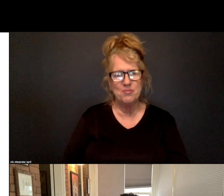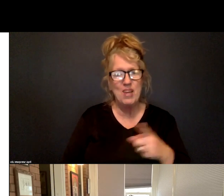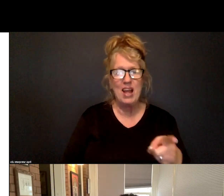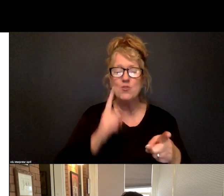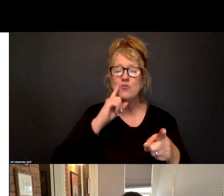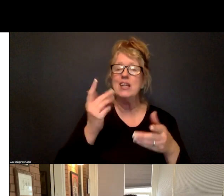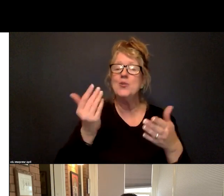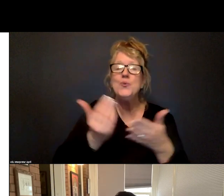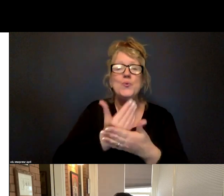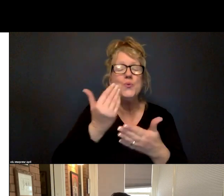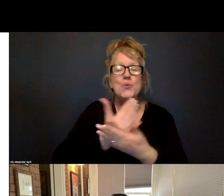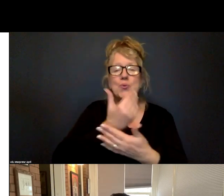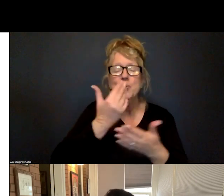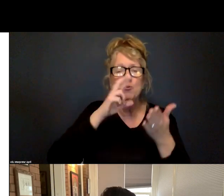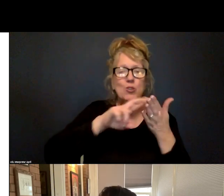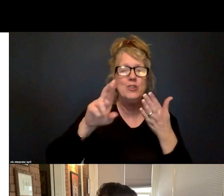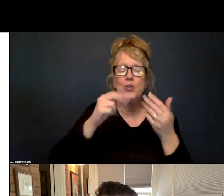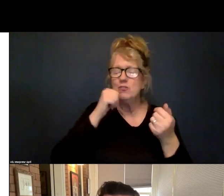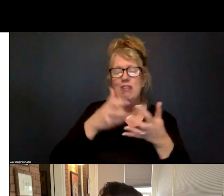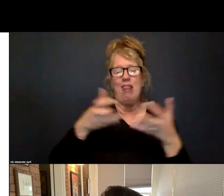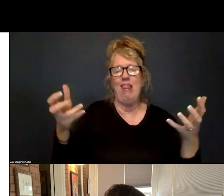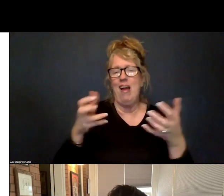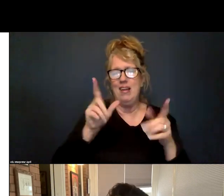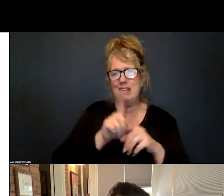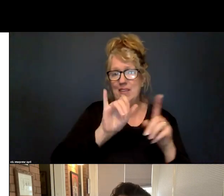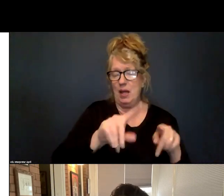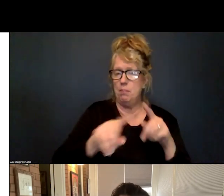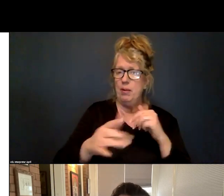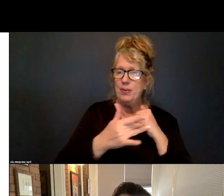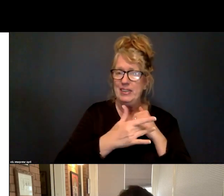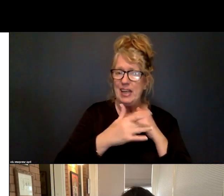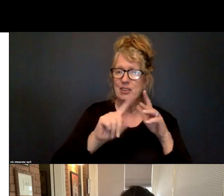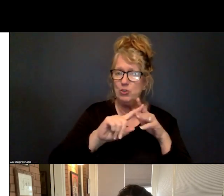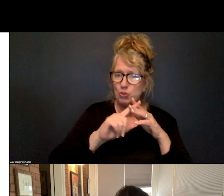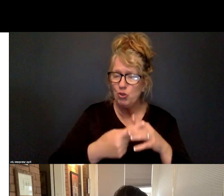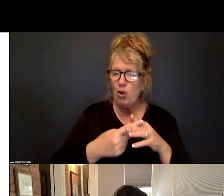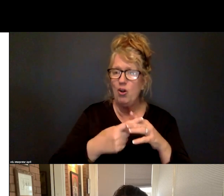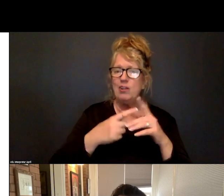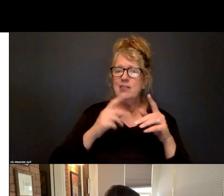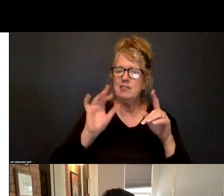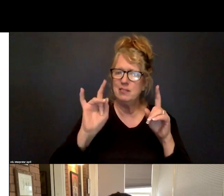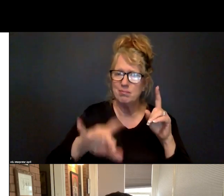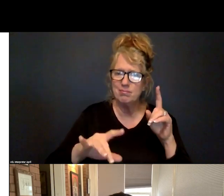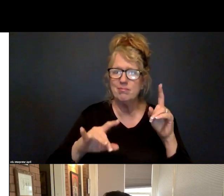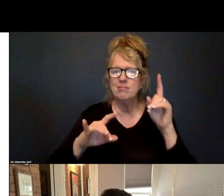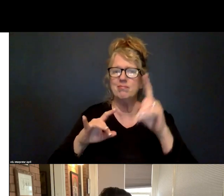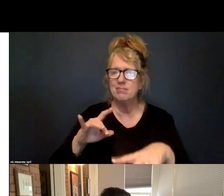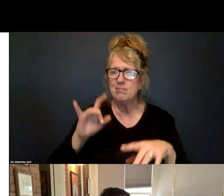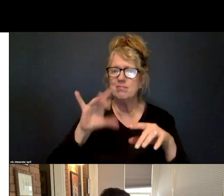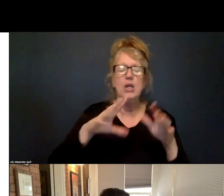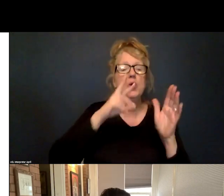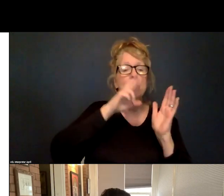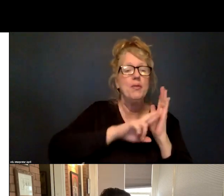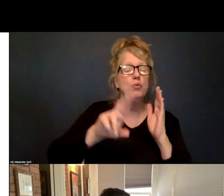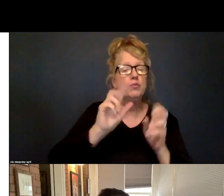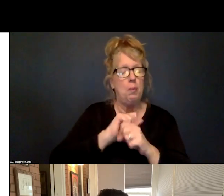new work. There's not a lot of work out here like this, but the technology is starting to come online where it can't. But the research necessary to make this